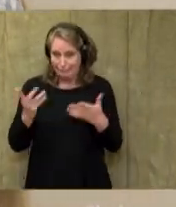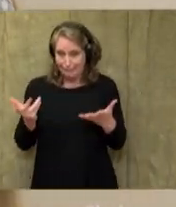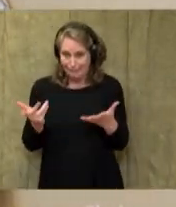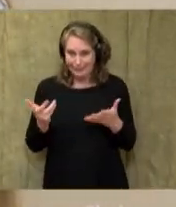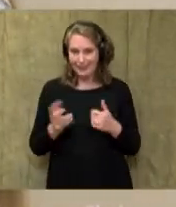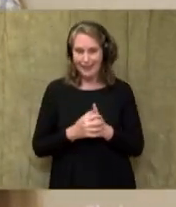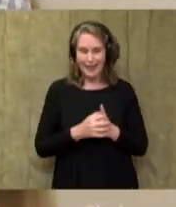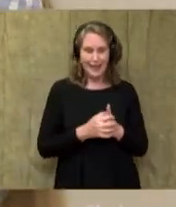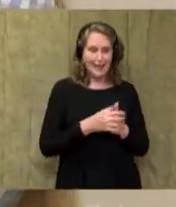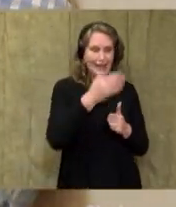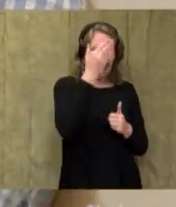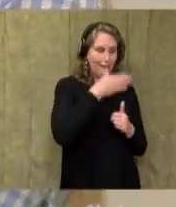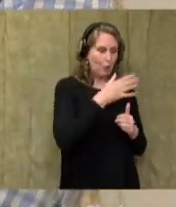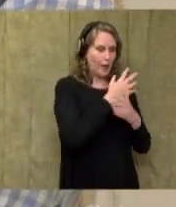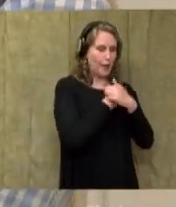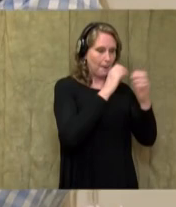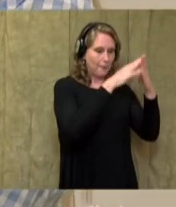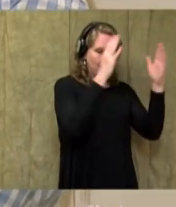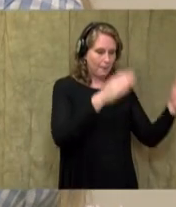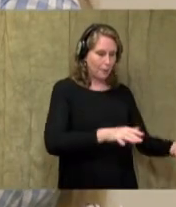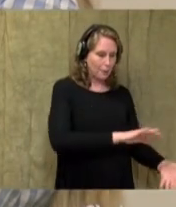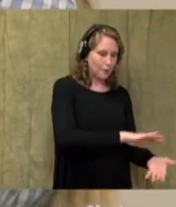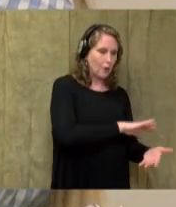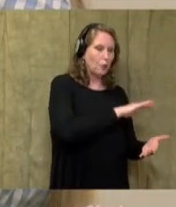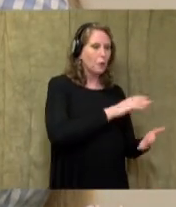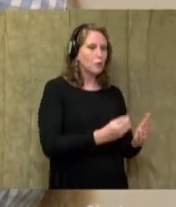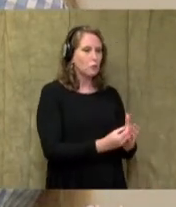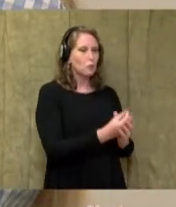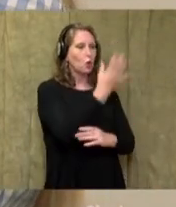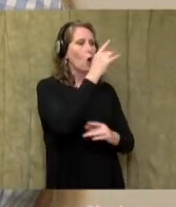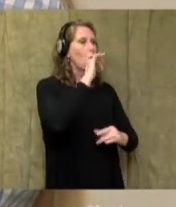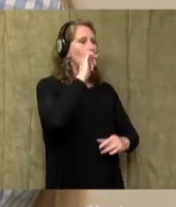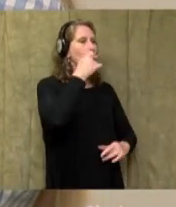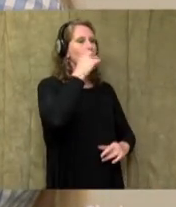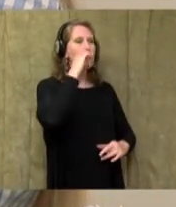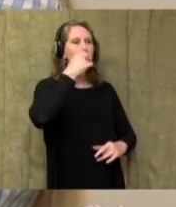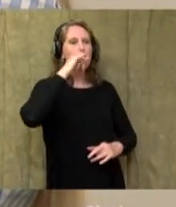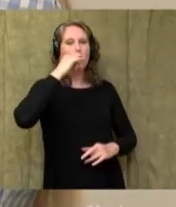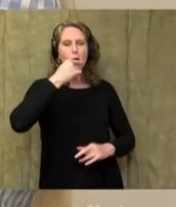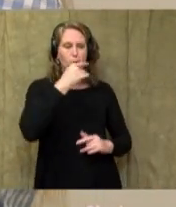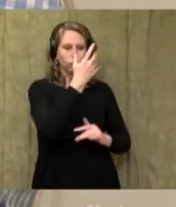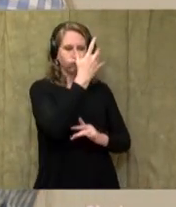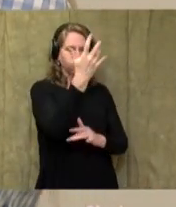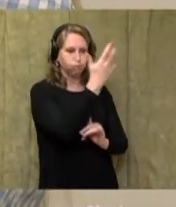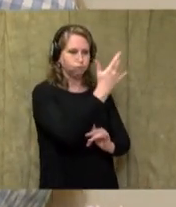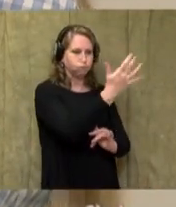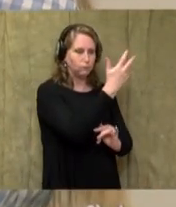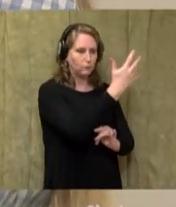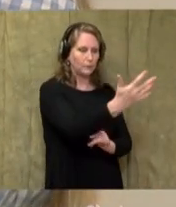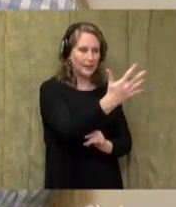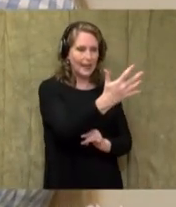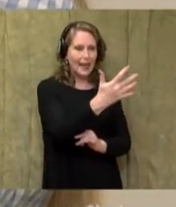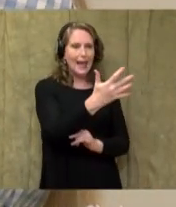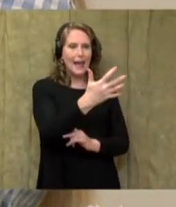front of Bear's house lay a high field of corn. Hare and his family yanked up every corn stalk.